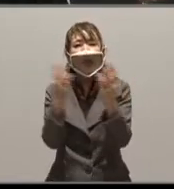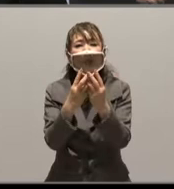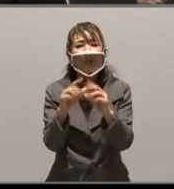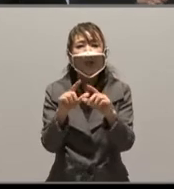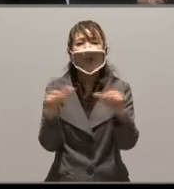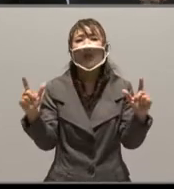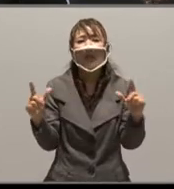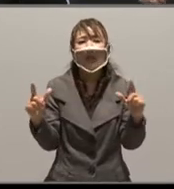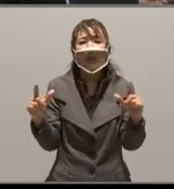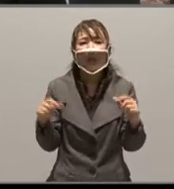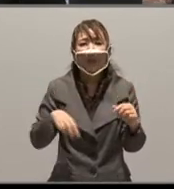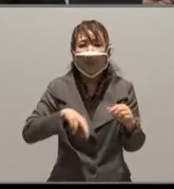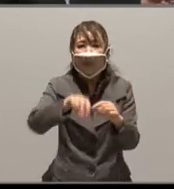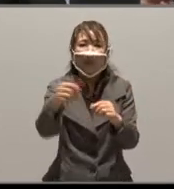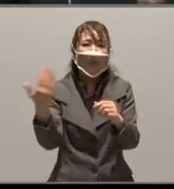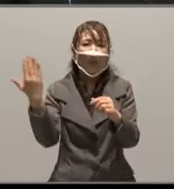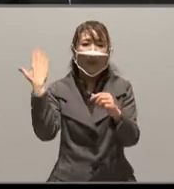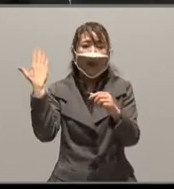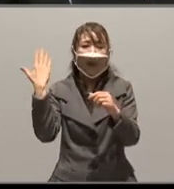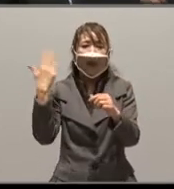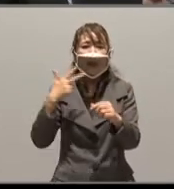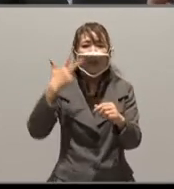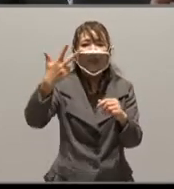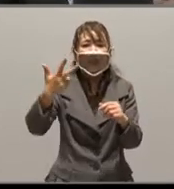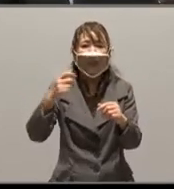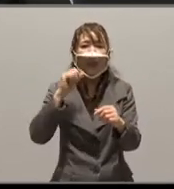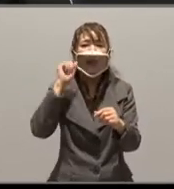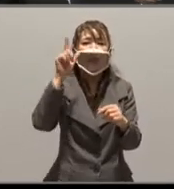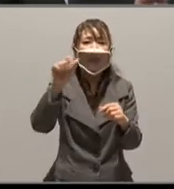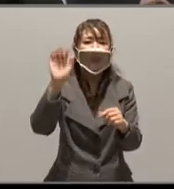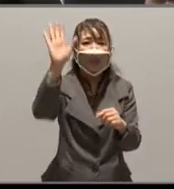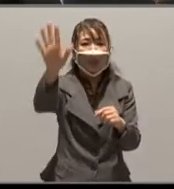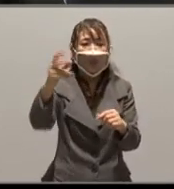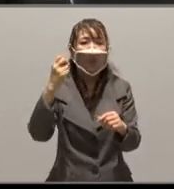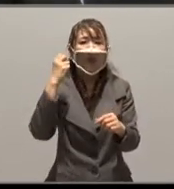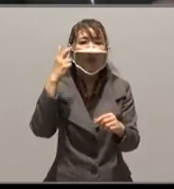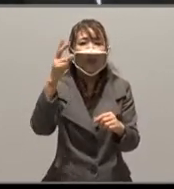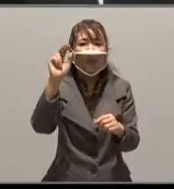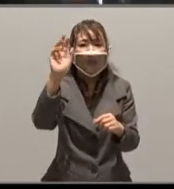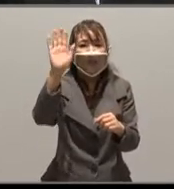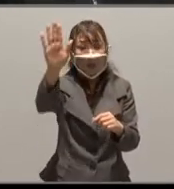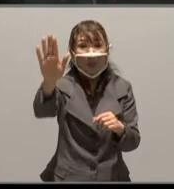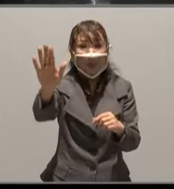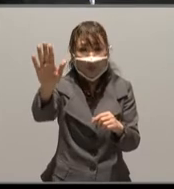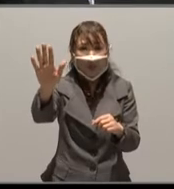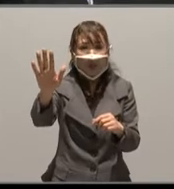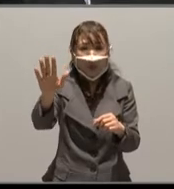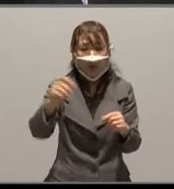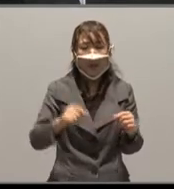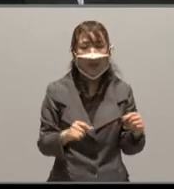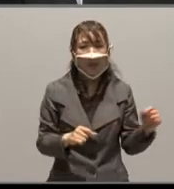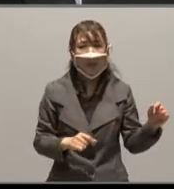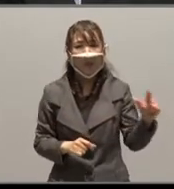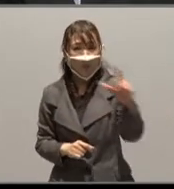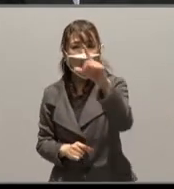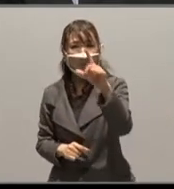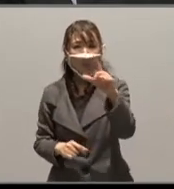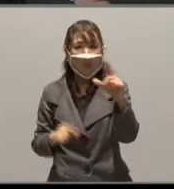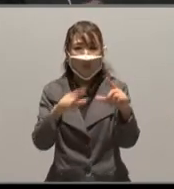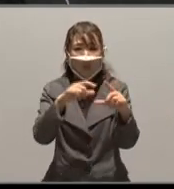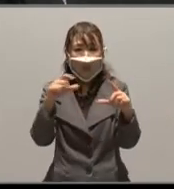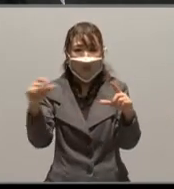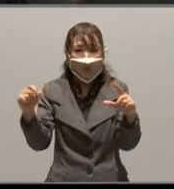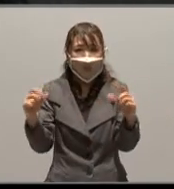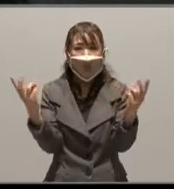cell count is also increasing. Before day one, day two, day three, day seven, and day 30, you can see that the